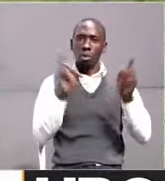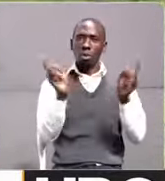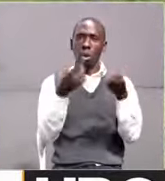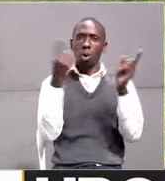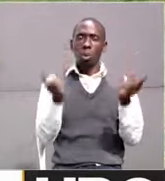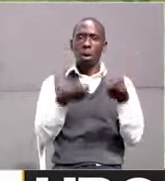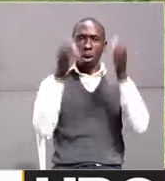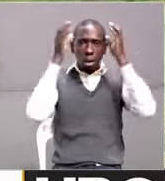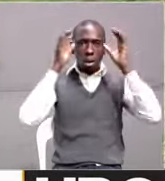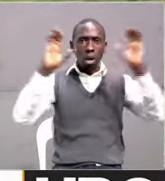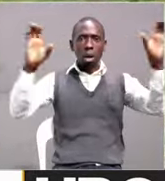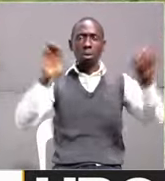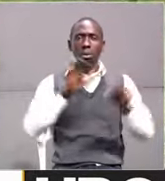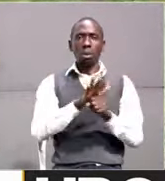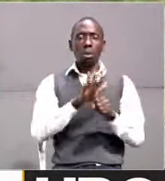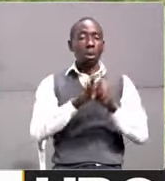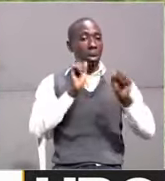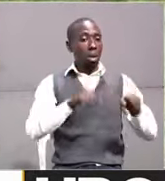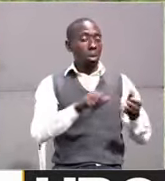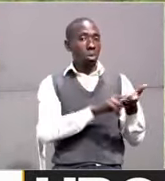You use the molasses